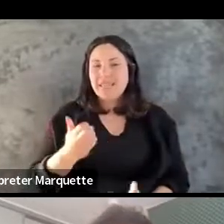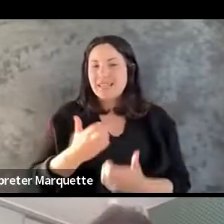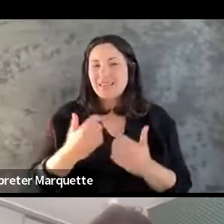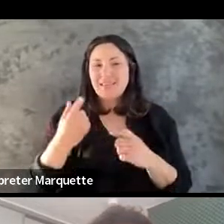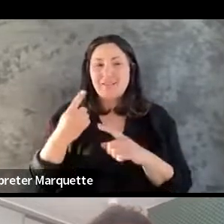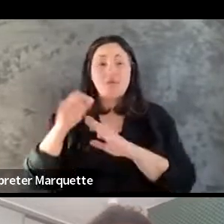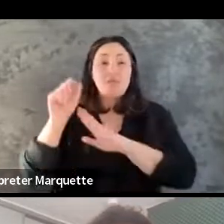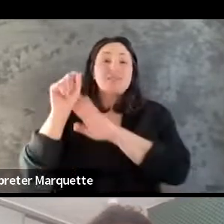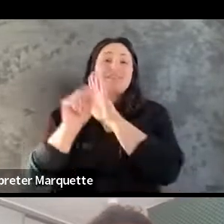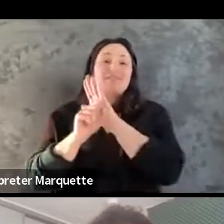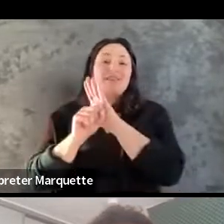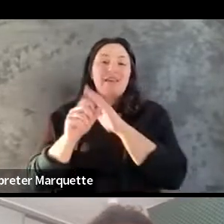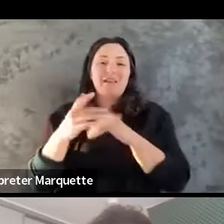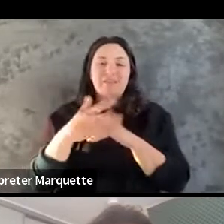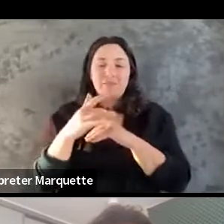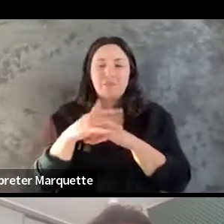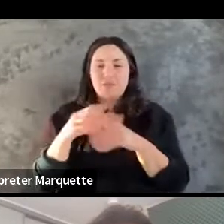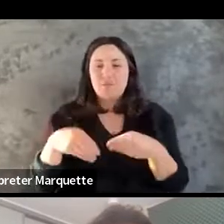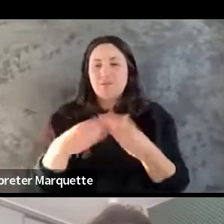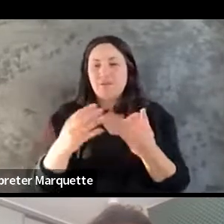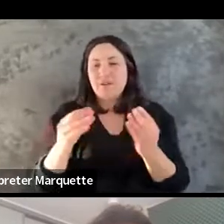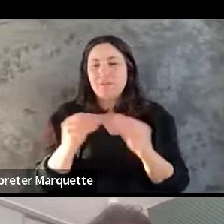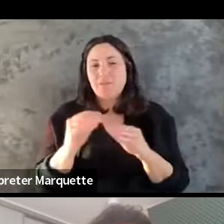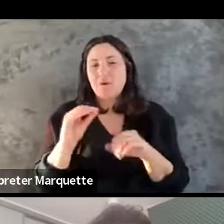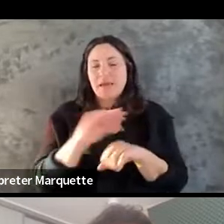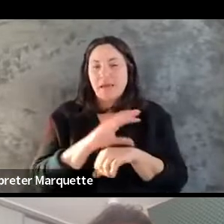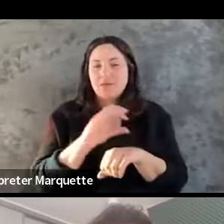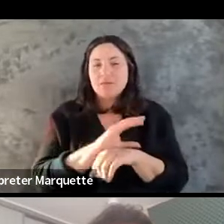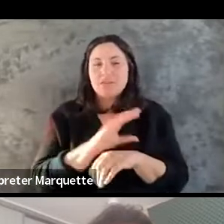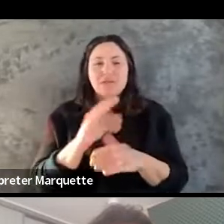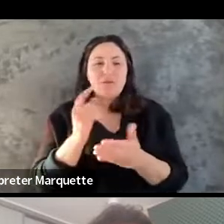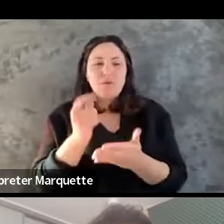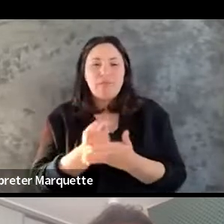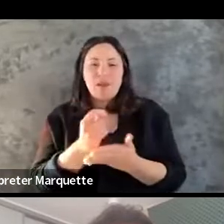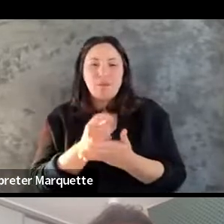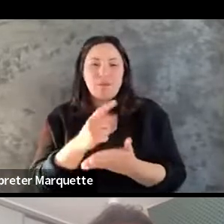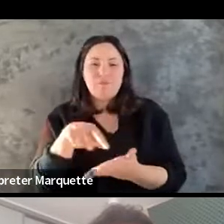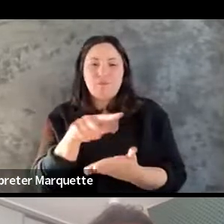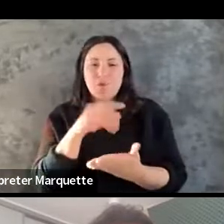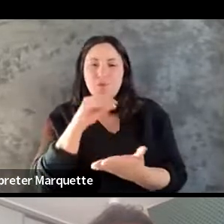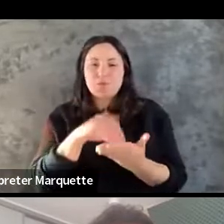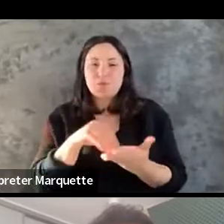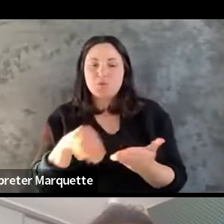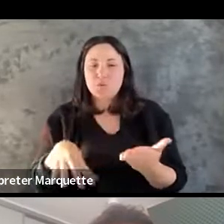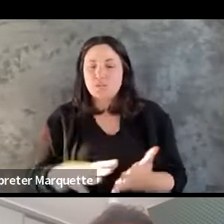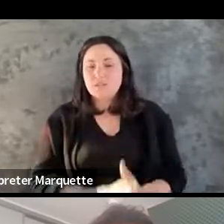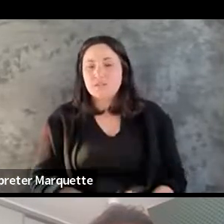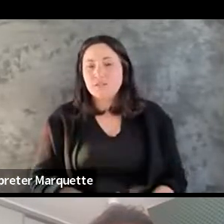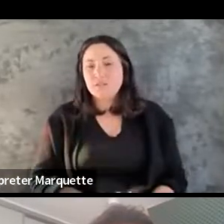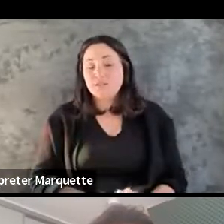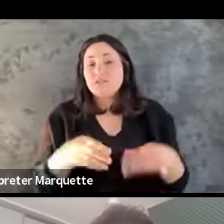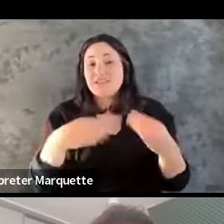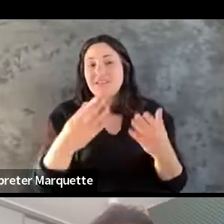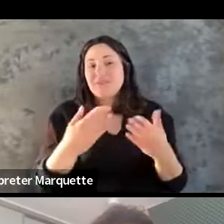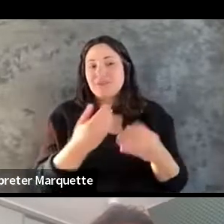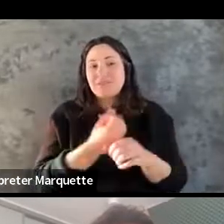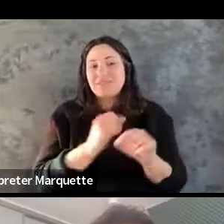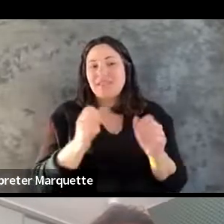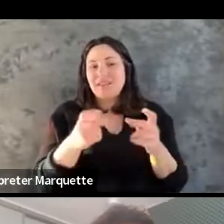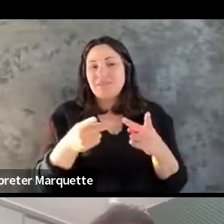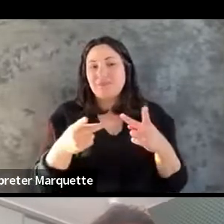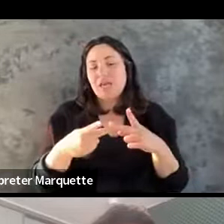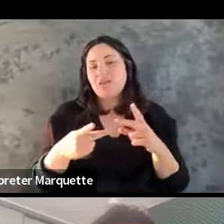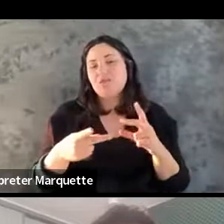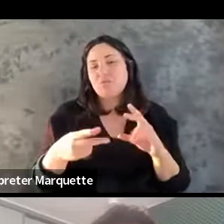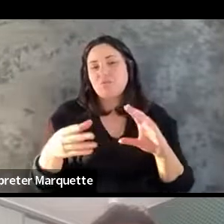state to provide more counseling and therapy for the students, and being able to just give them a safe place to talk and